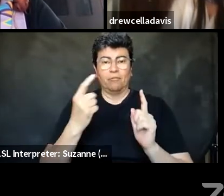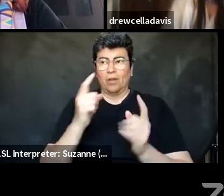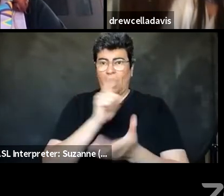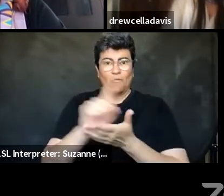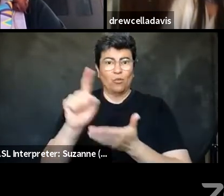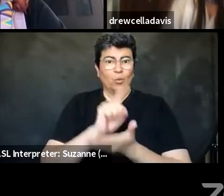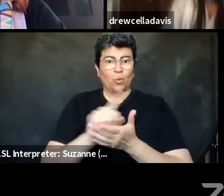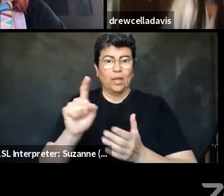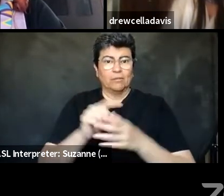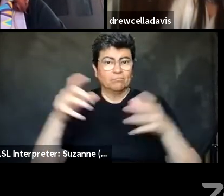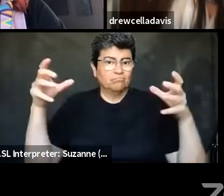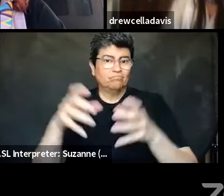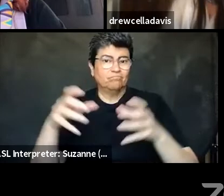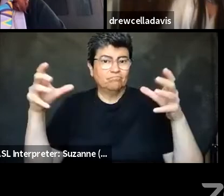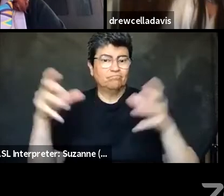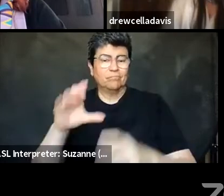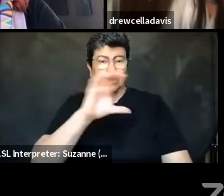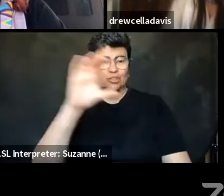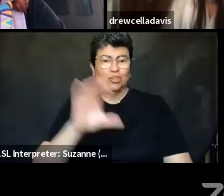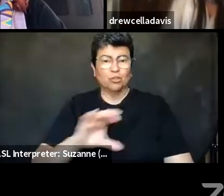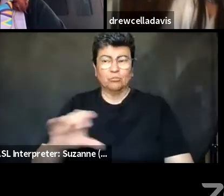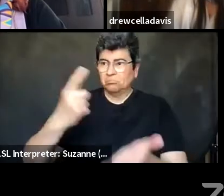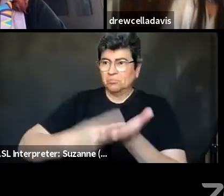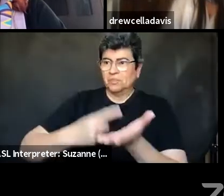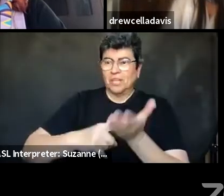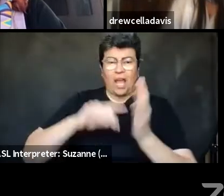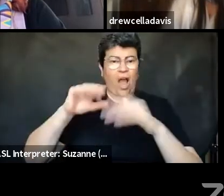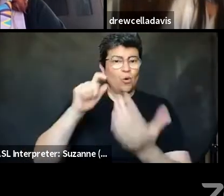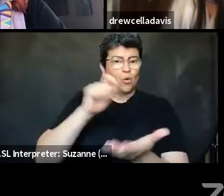to discuss how to write a play,